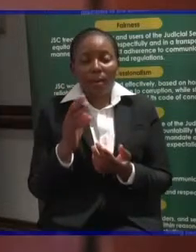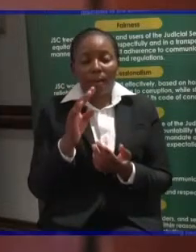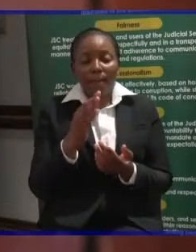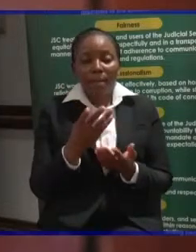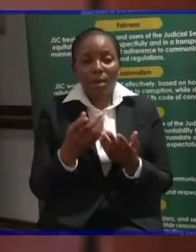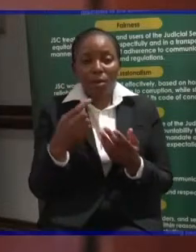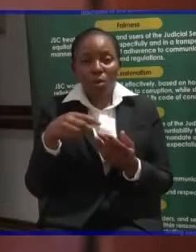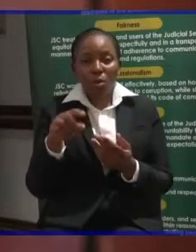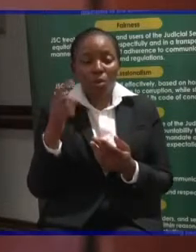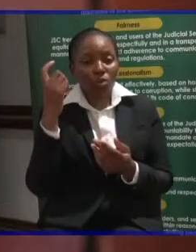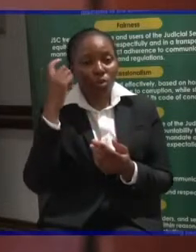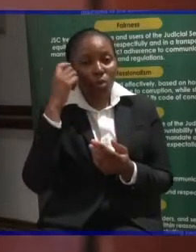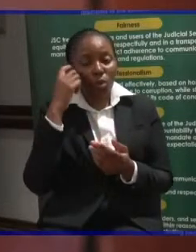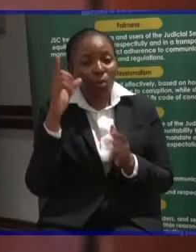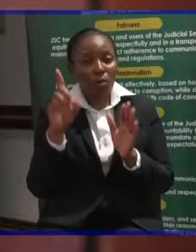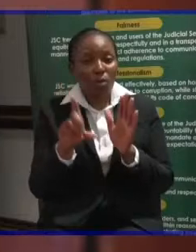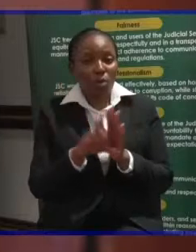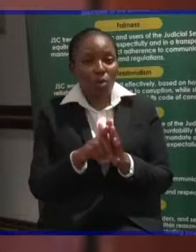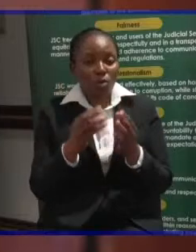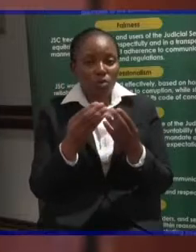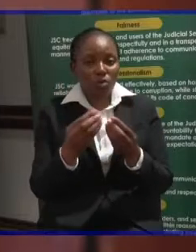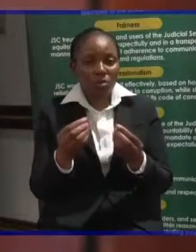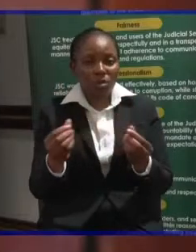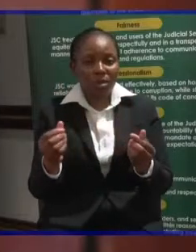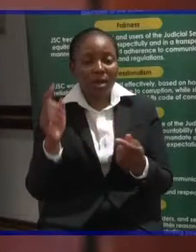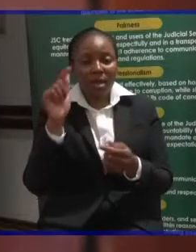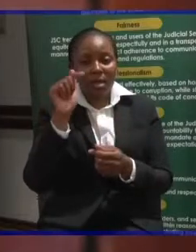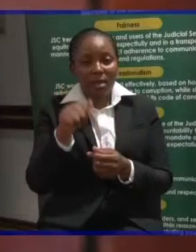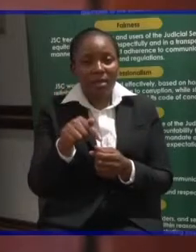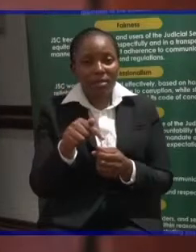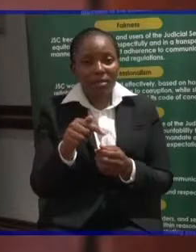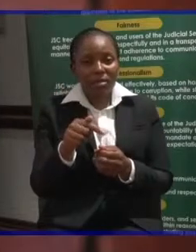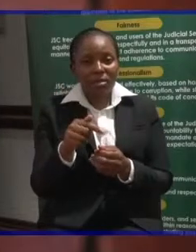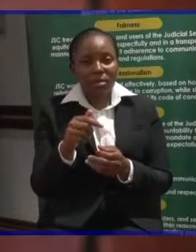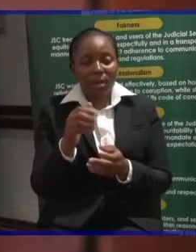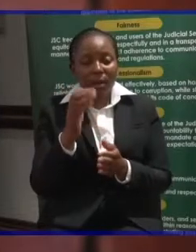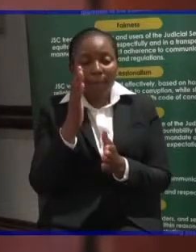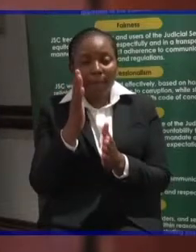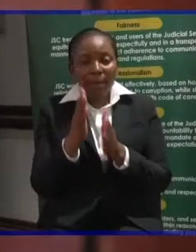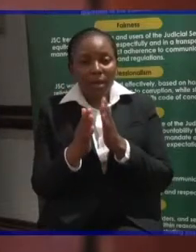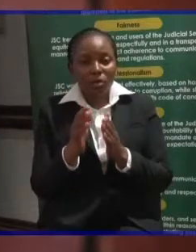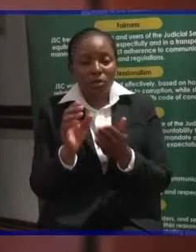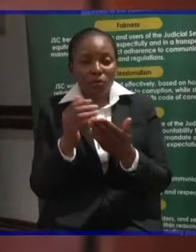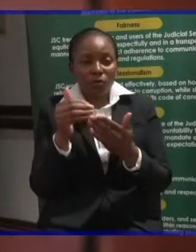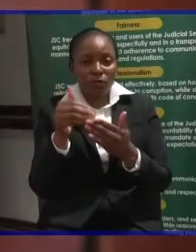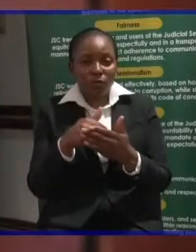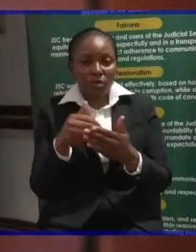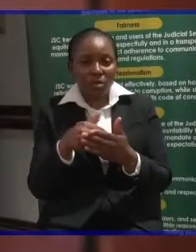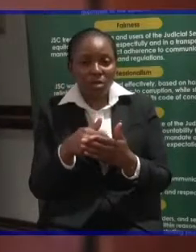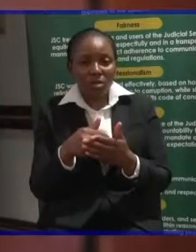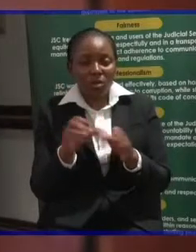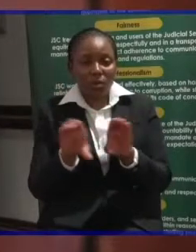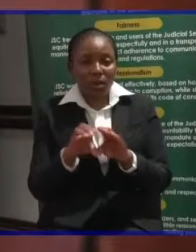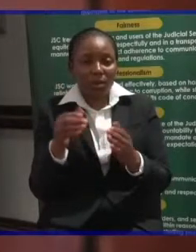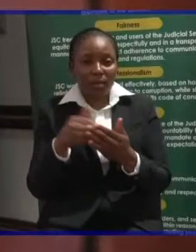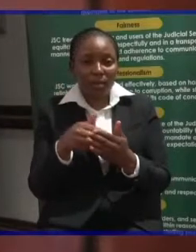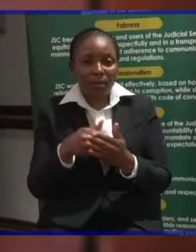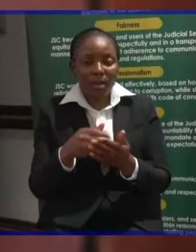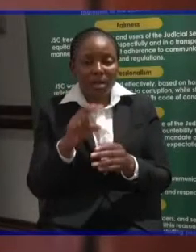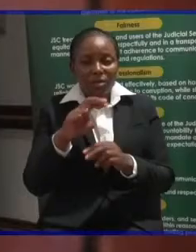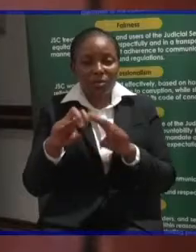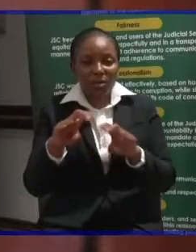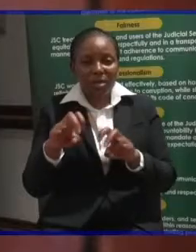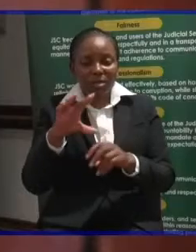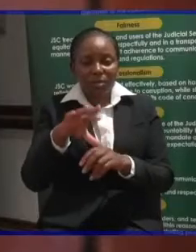law remedies, that is the breach of contract, or try to seek for specific